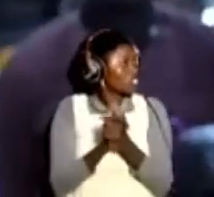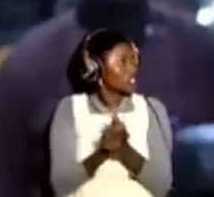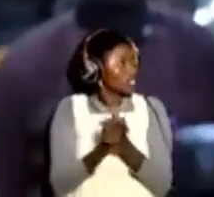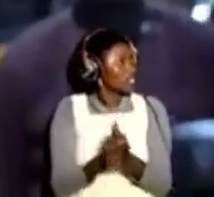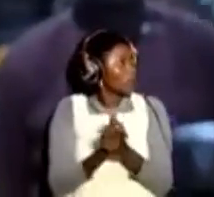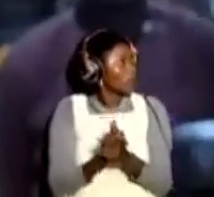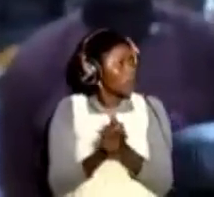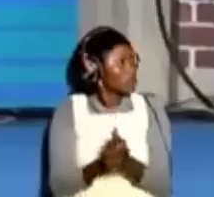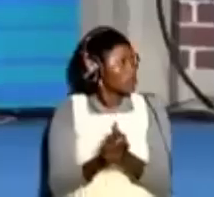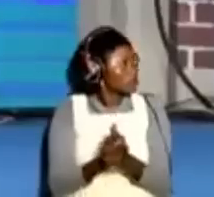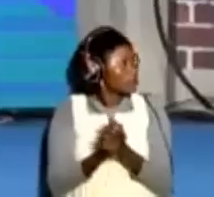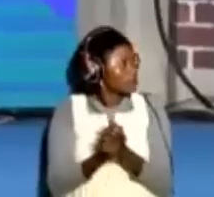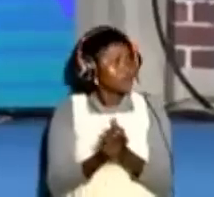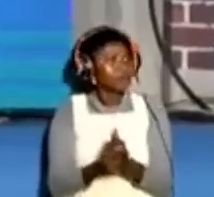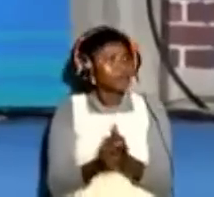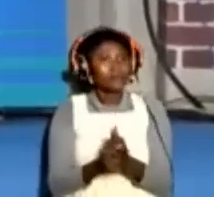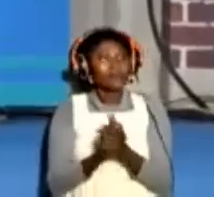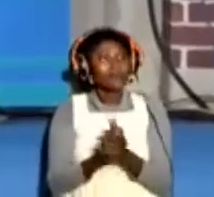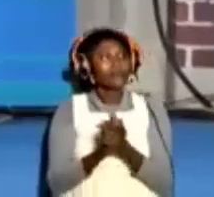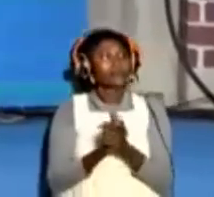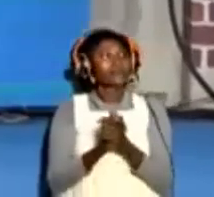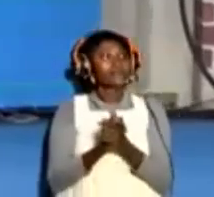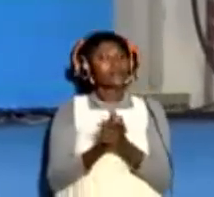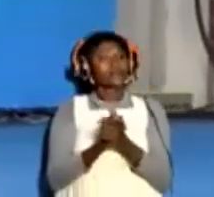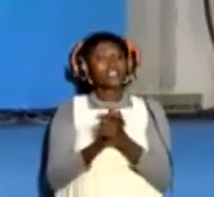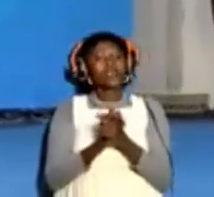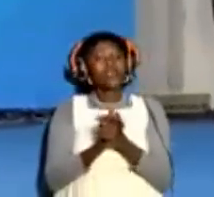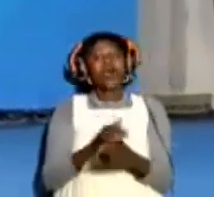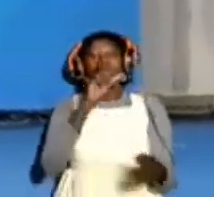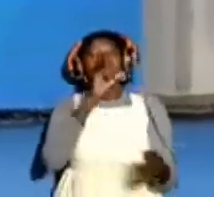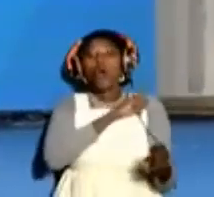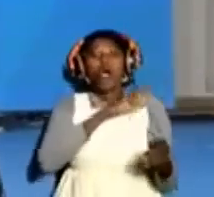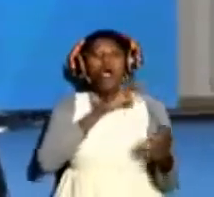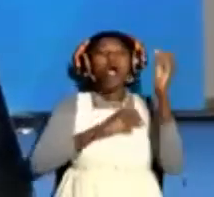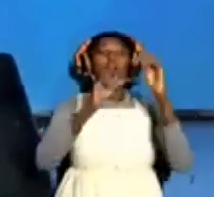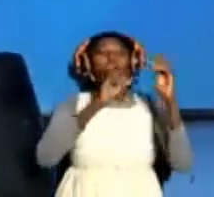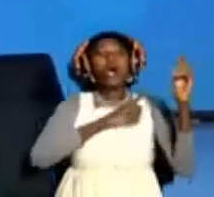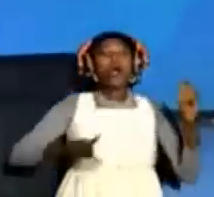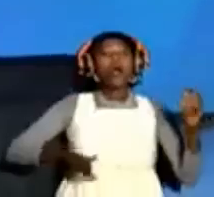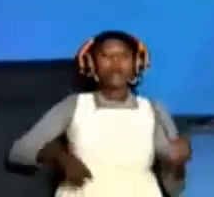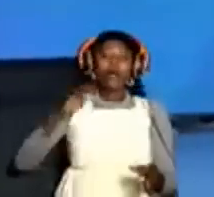ahead now, my brother. Don't you be Lord. Yes, Lord.